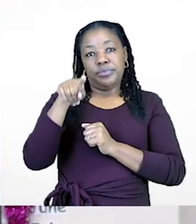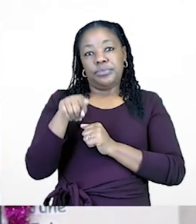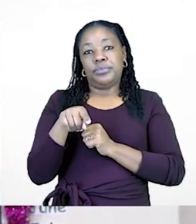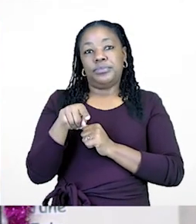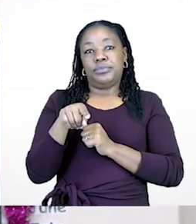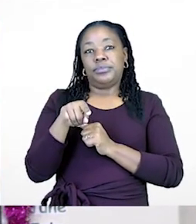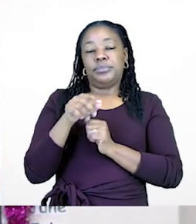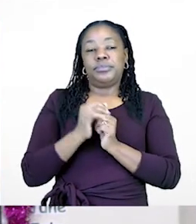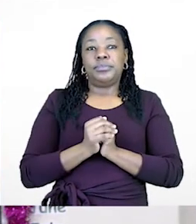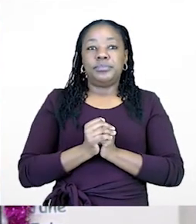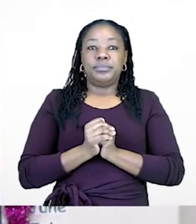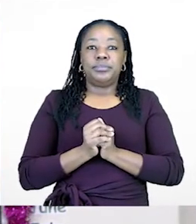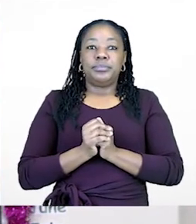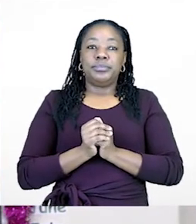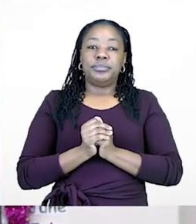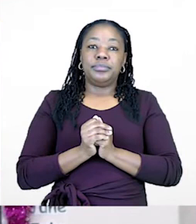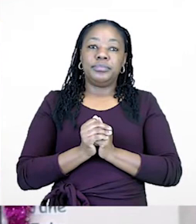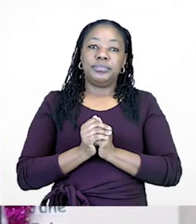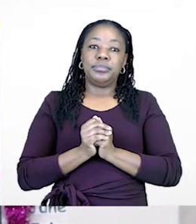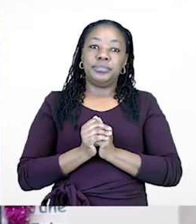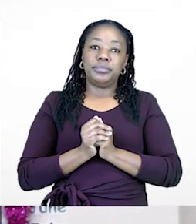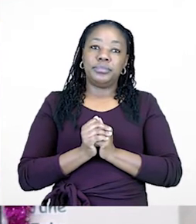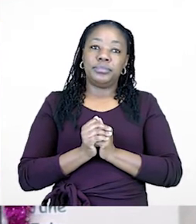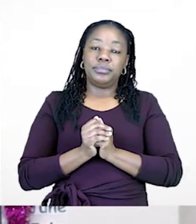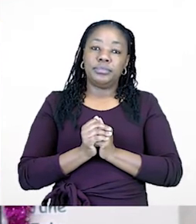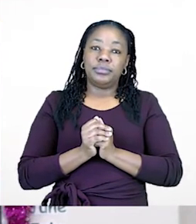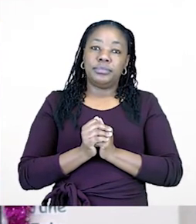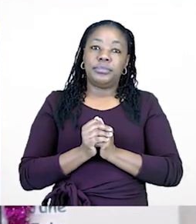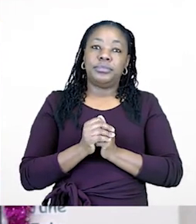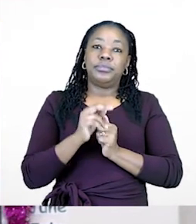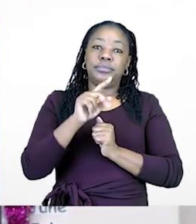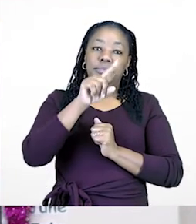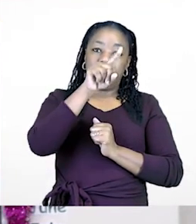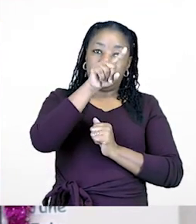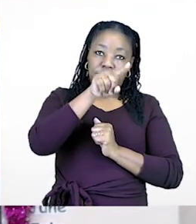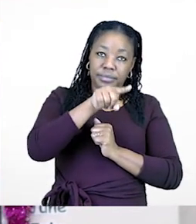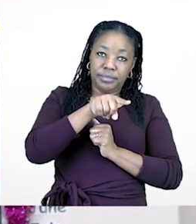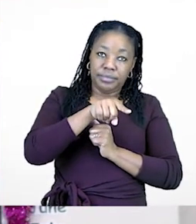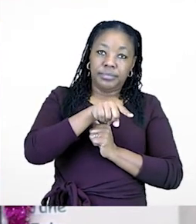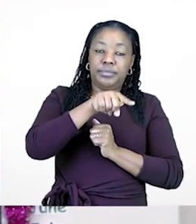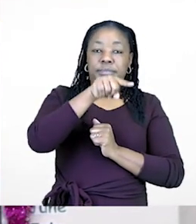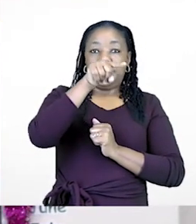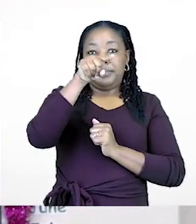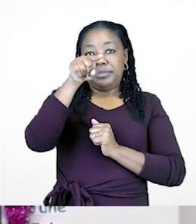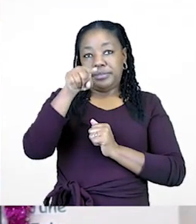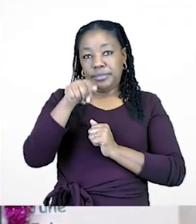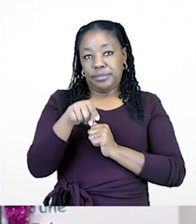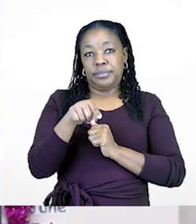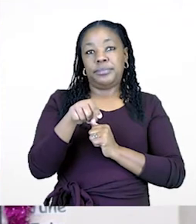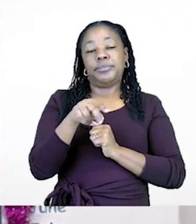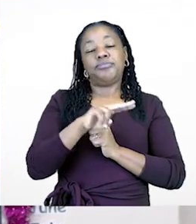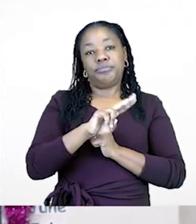round. Remember, the letter H makes the sound and it has to stand on